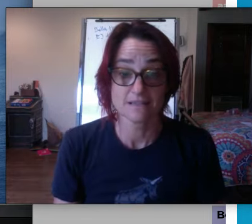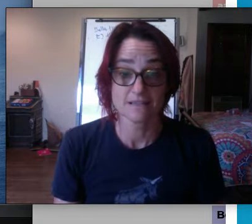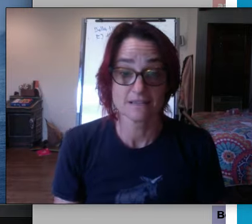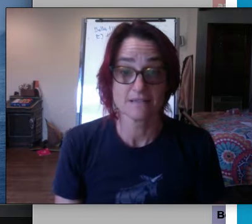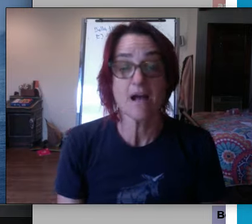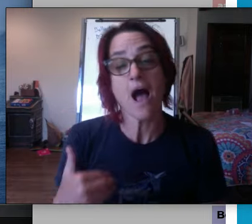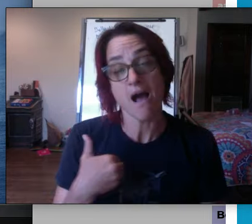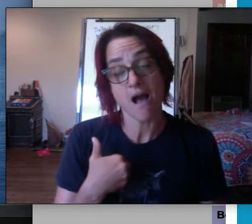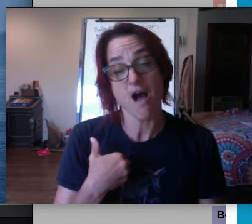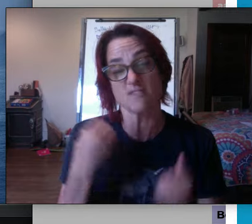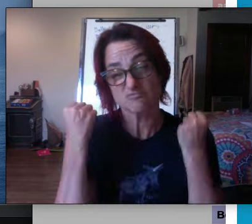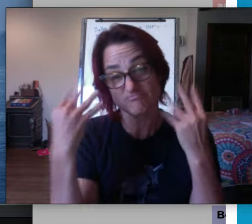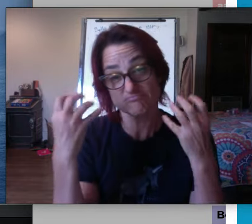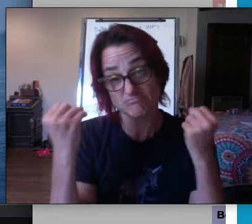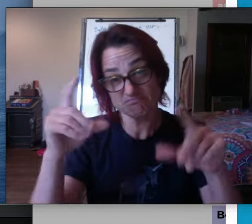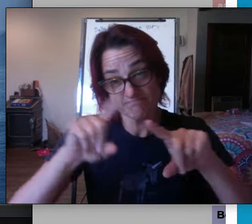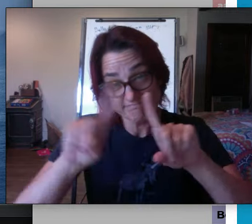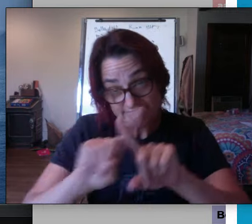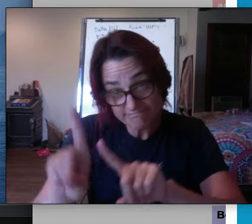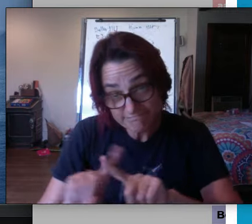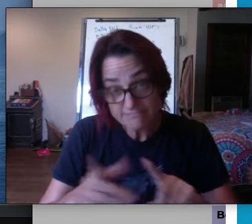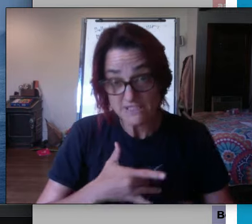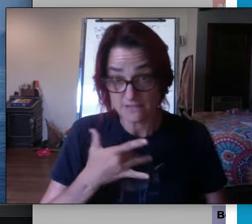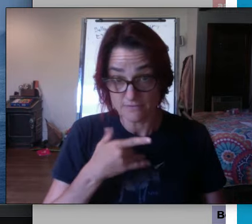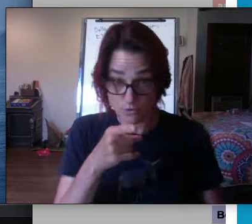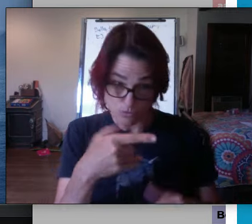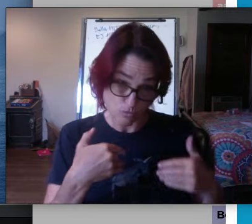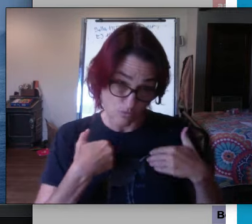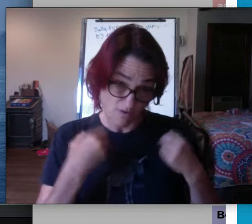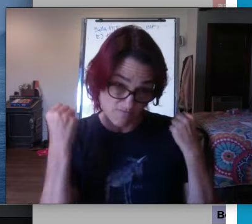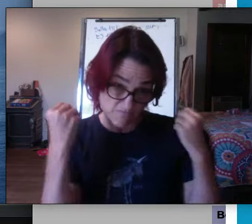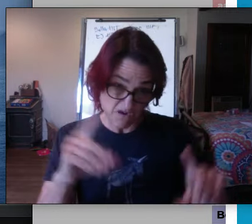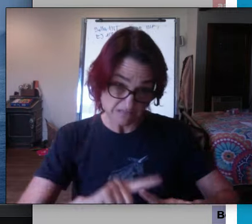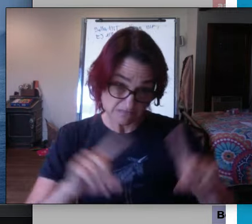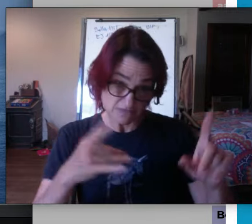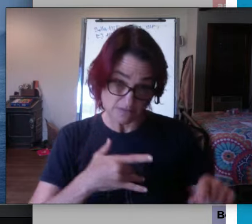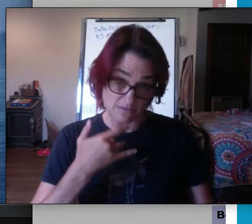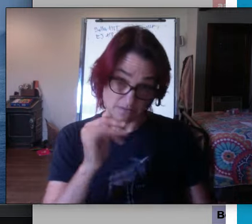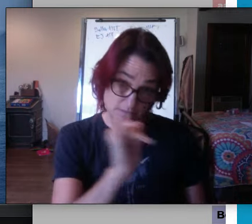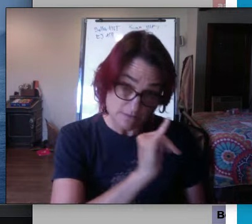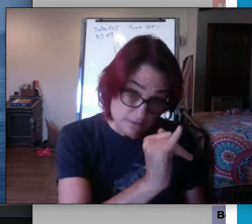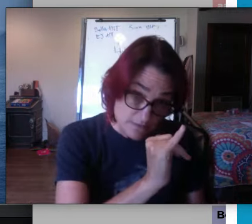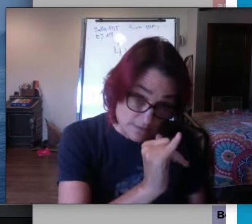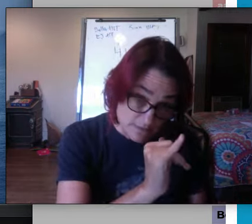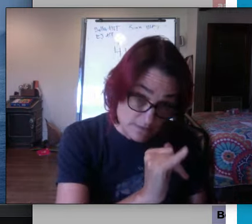I have many different feelings. Do you have many different feelings too?